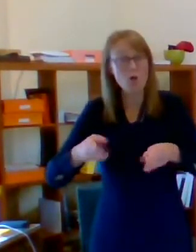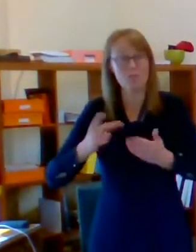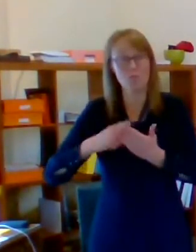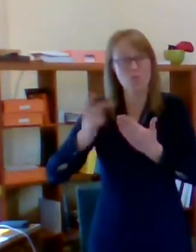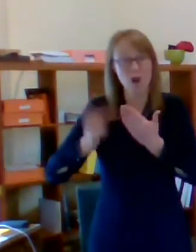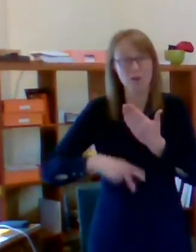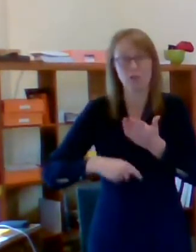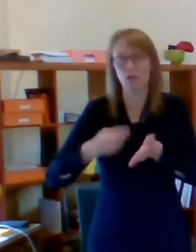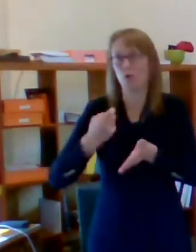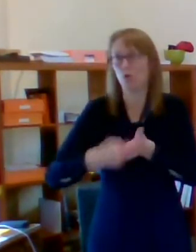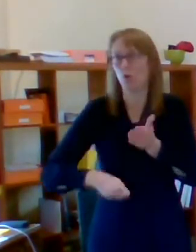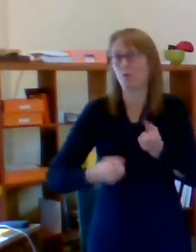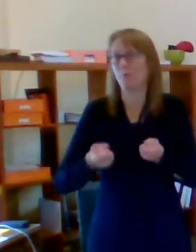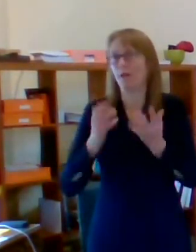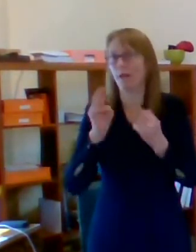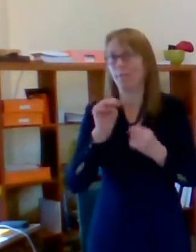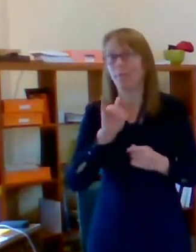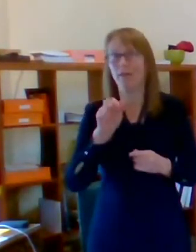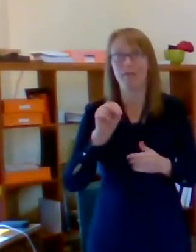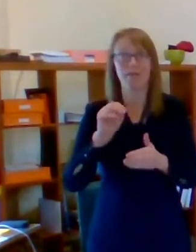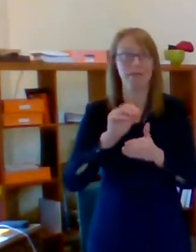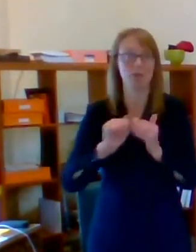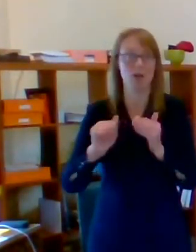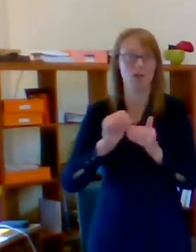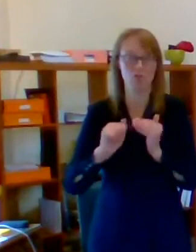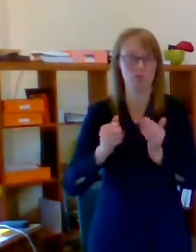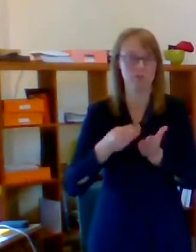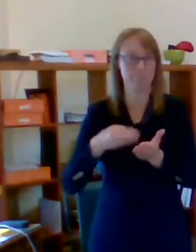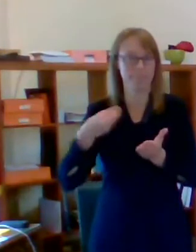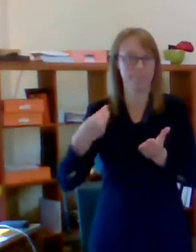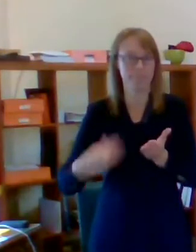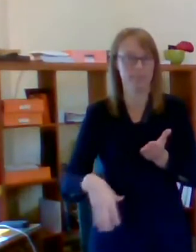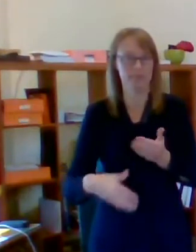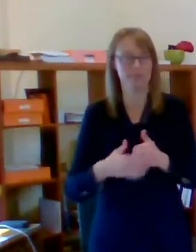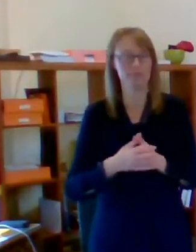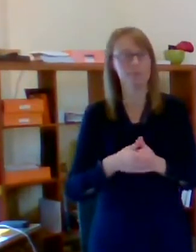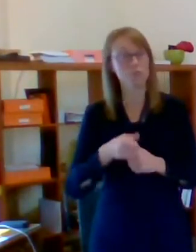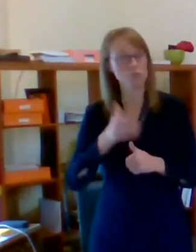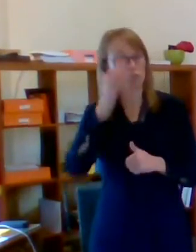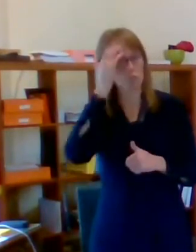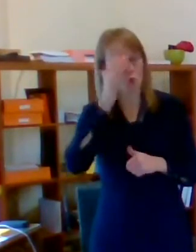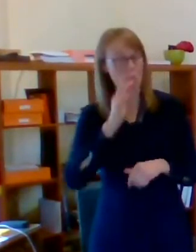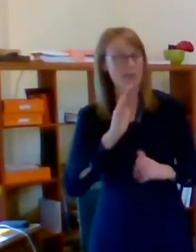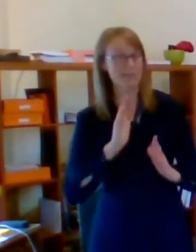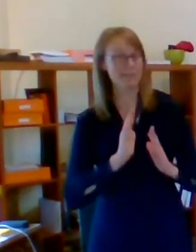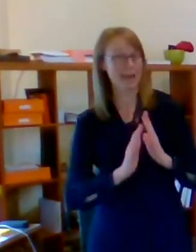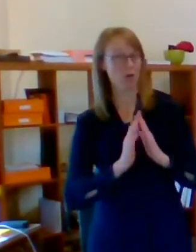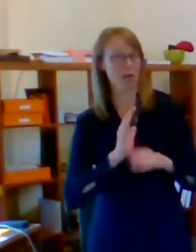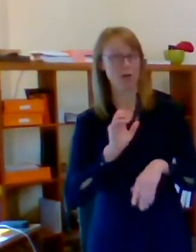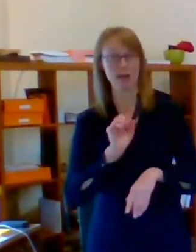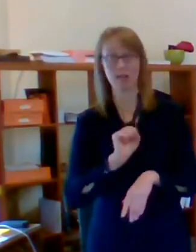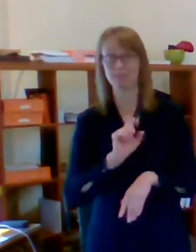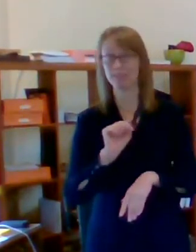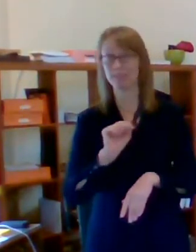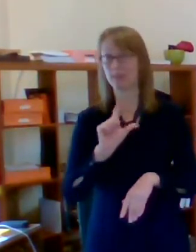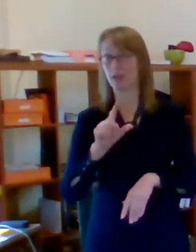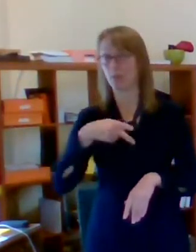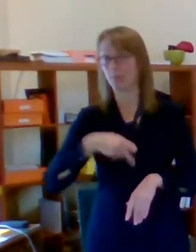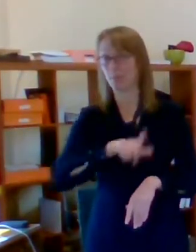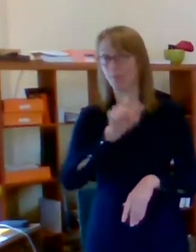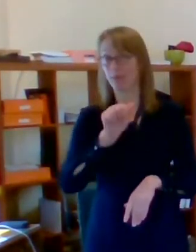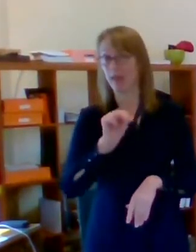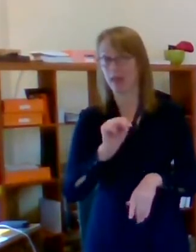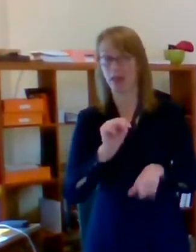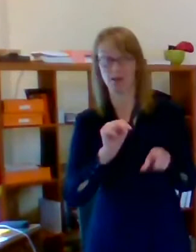away with that. But if you are familiar with the downtown STL plan, that's certainly something that is in their plan as